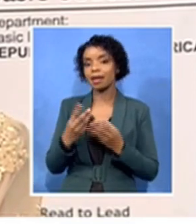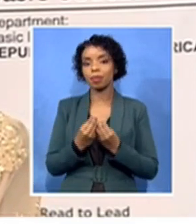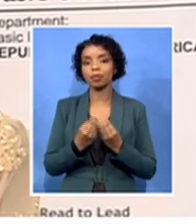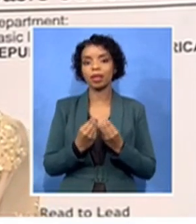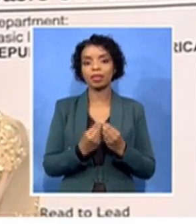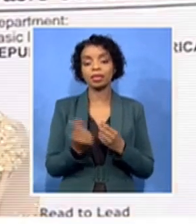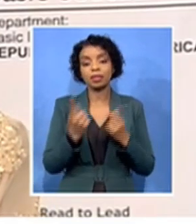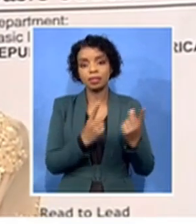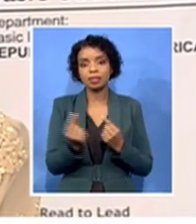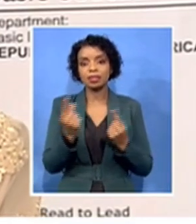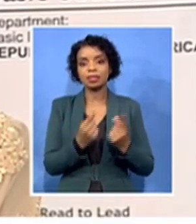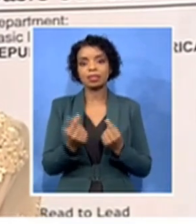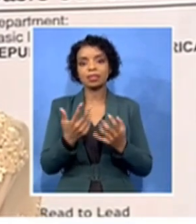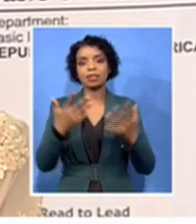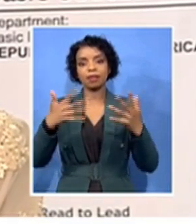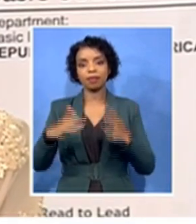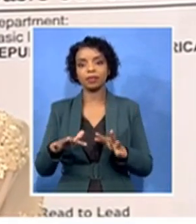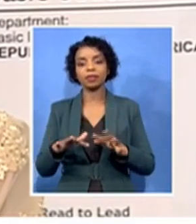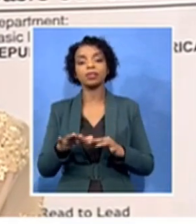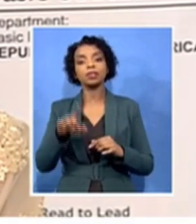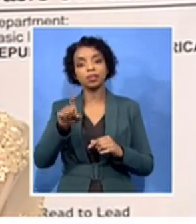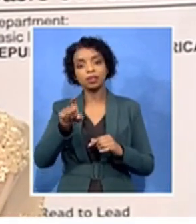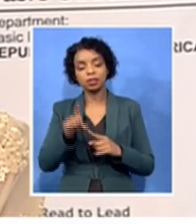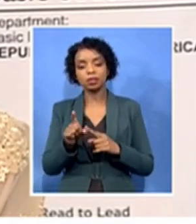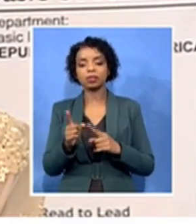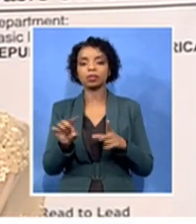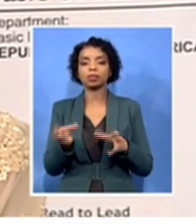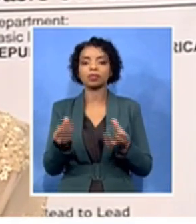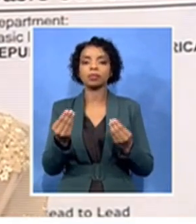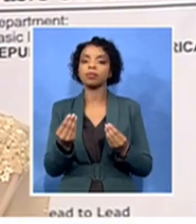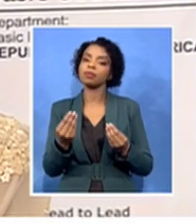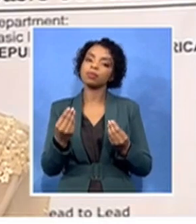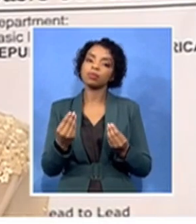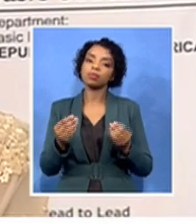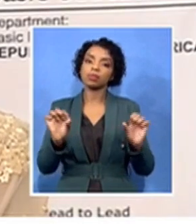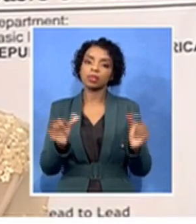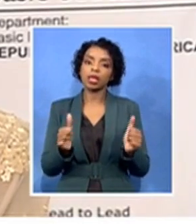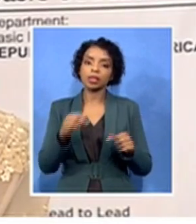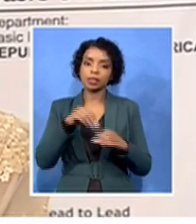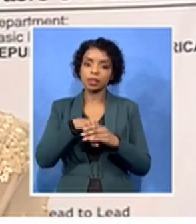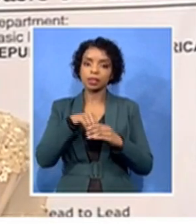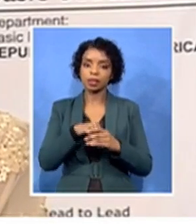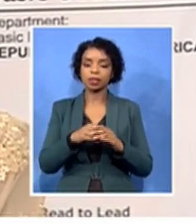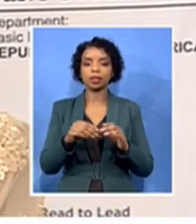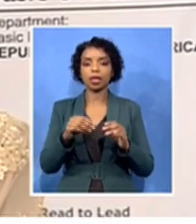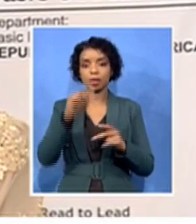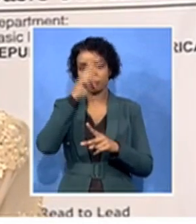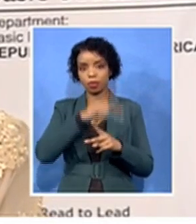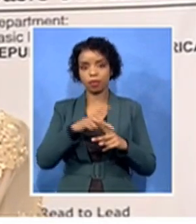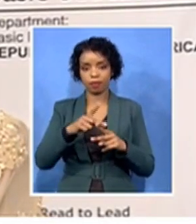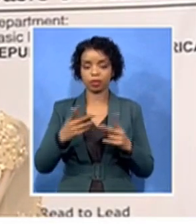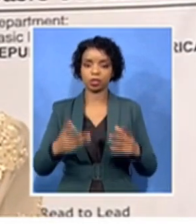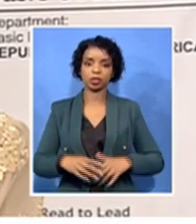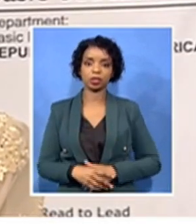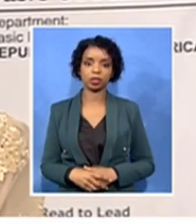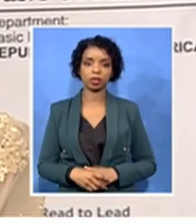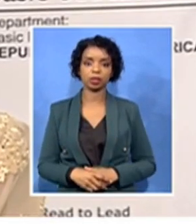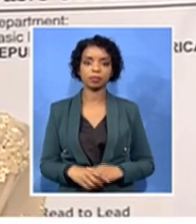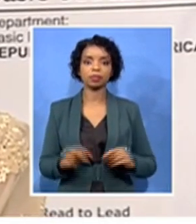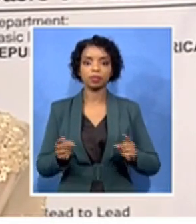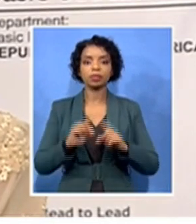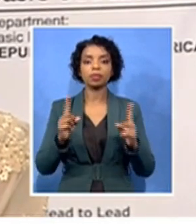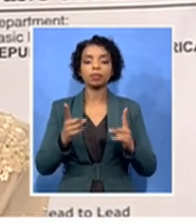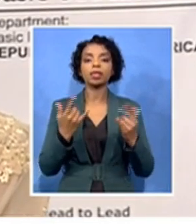in the profession. Nonetheless, as a country, we are proud of the caliber of our teachers that we have in our